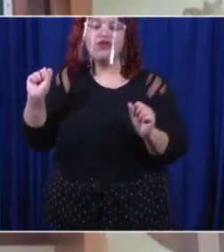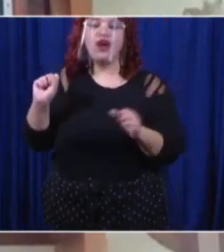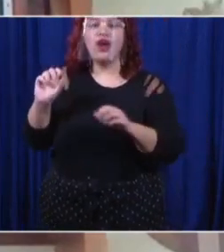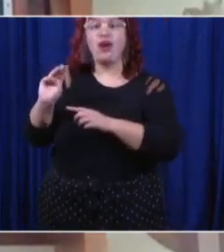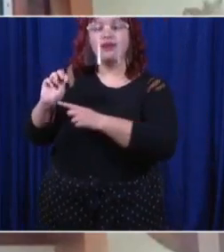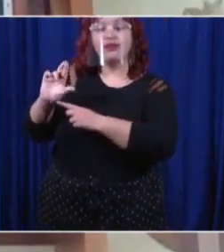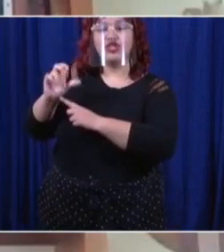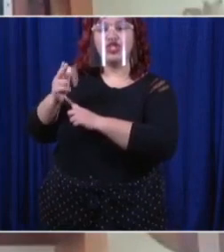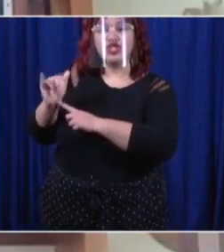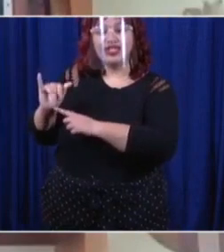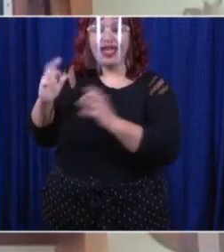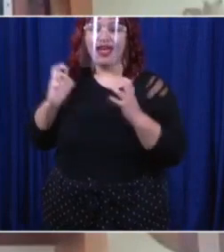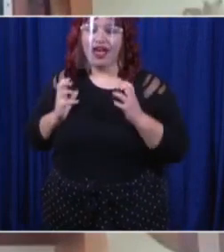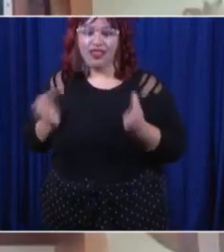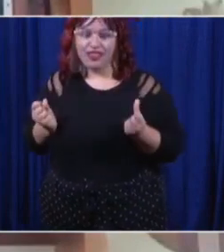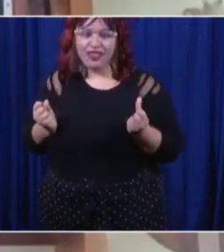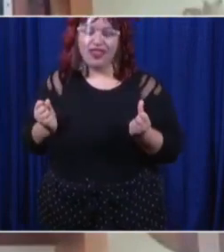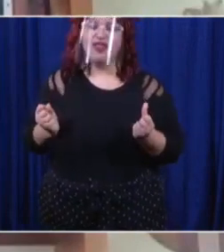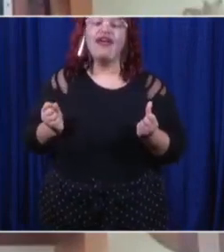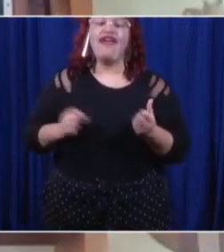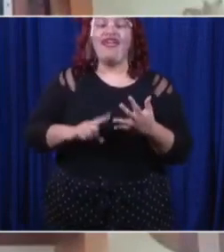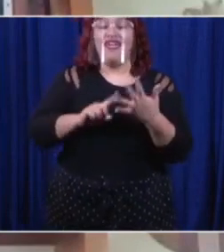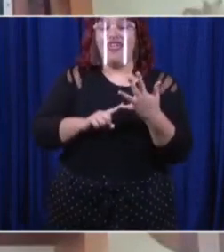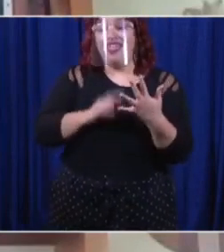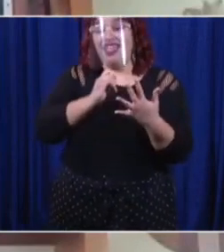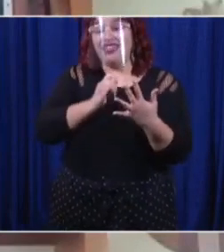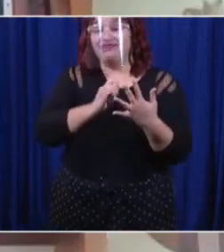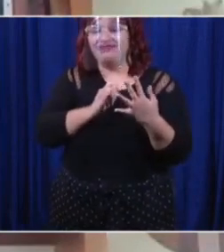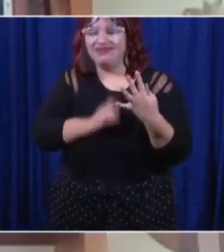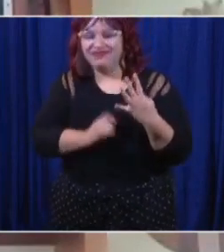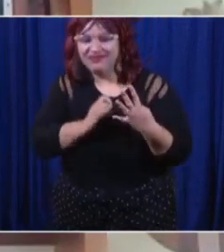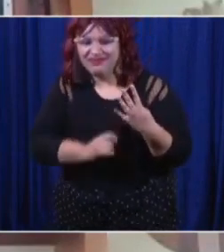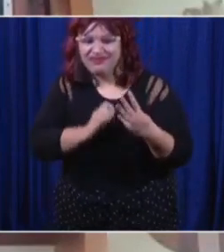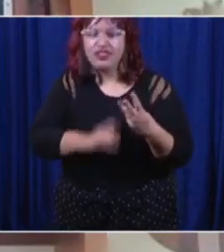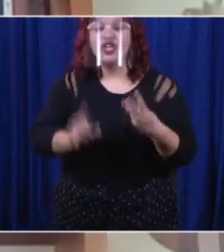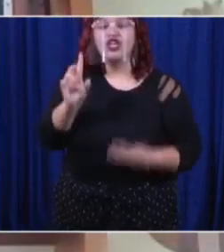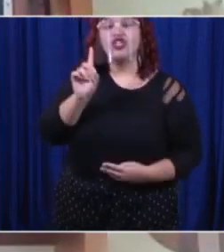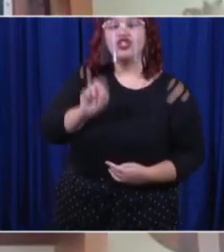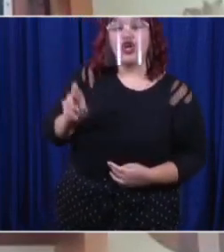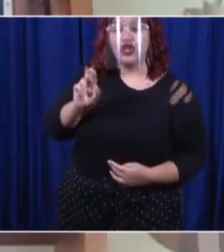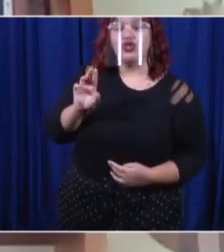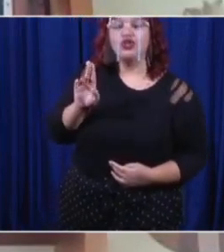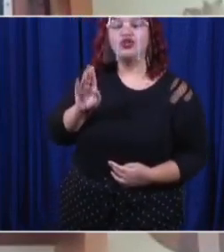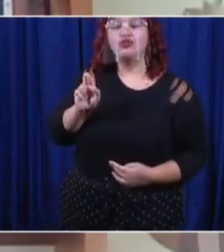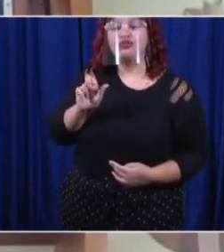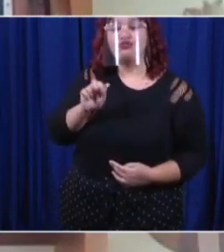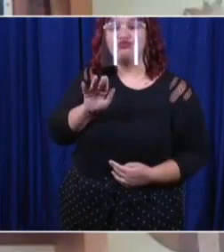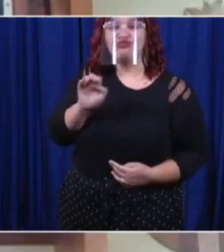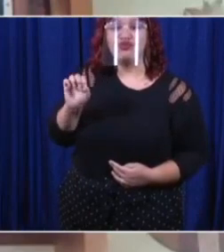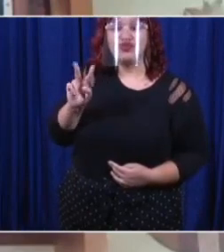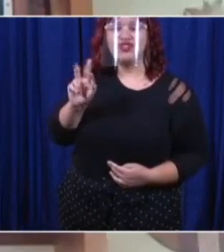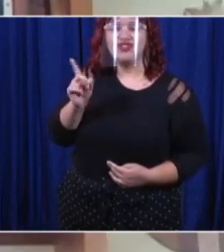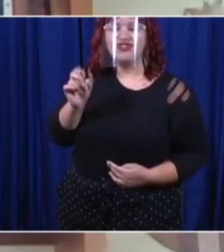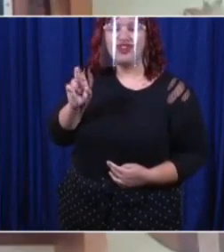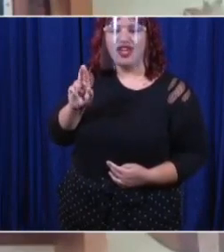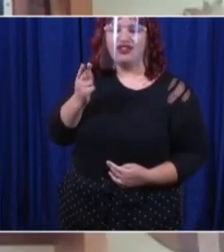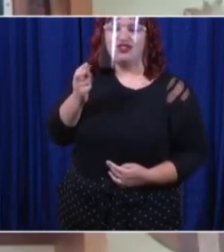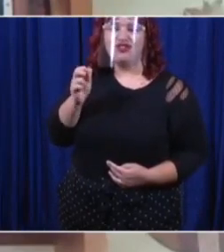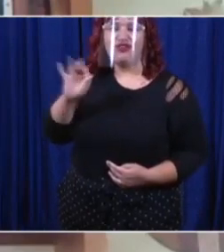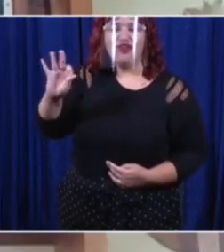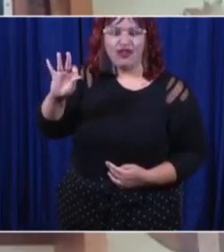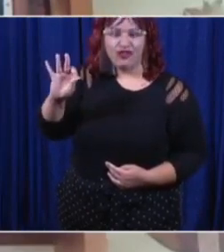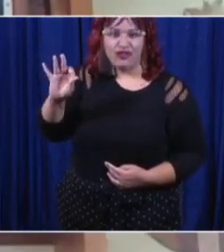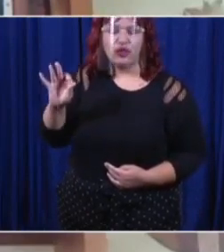incoming chief medical officer at the Ohio Department of Health. Over this weekend, we